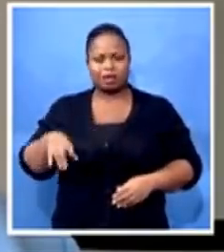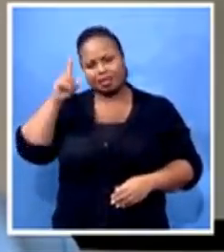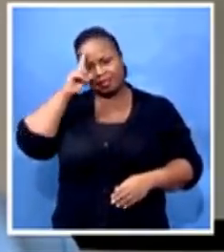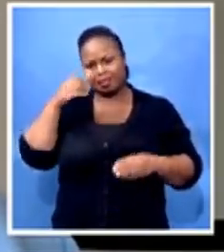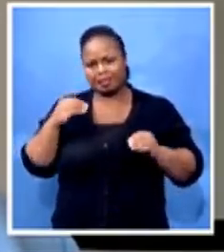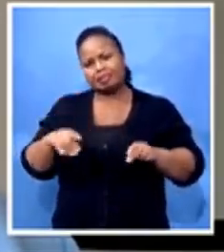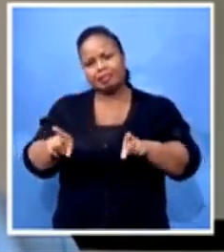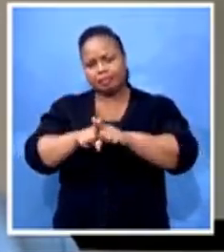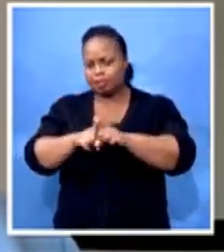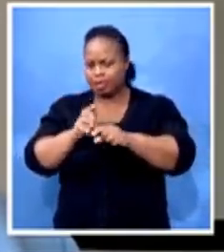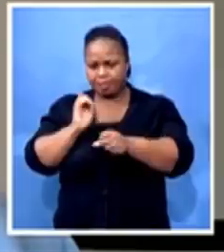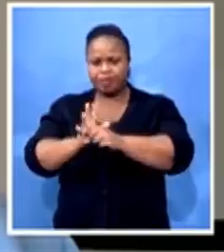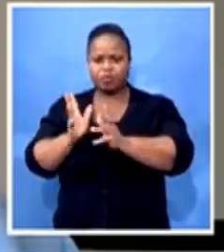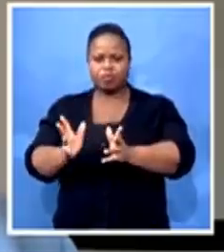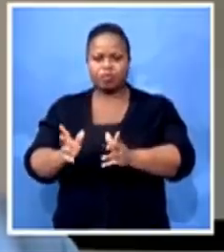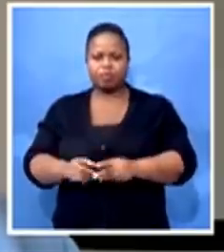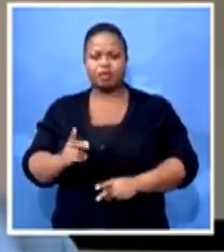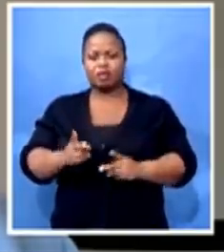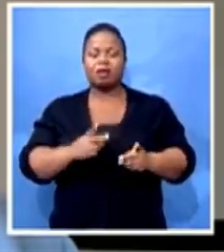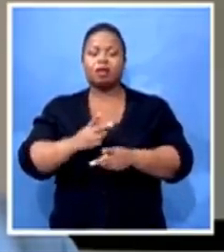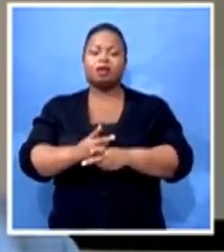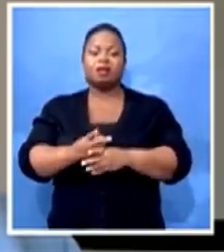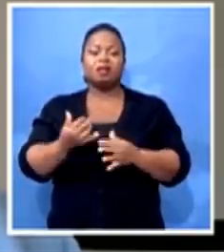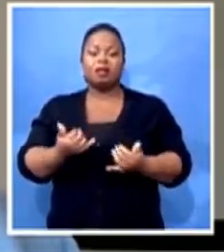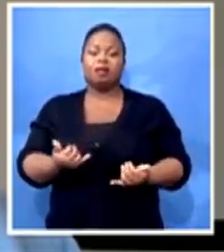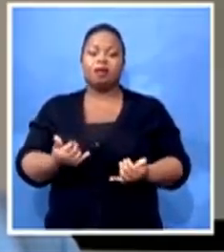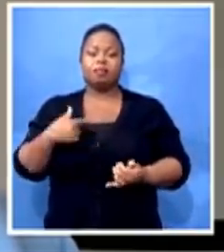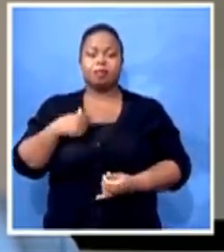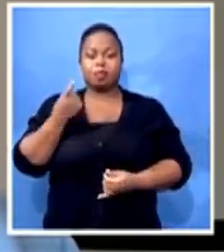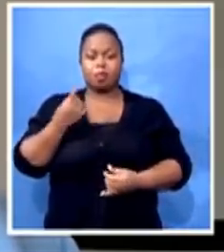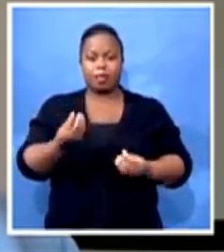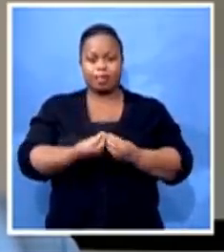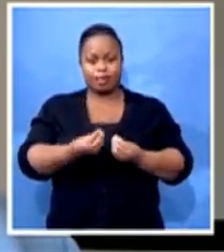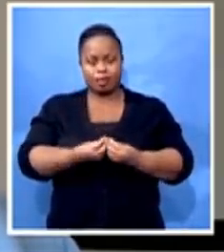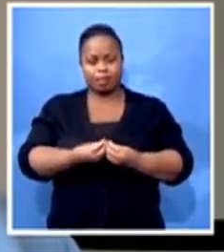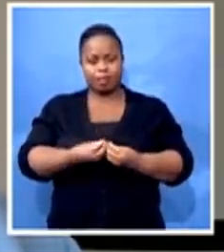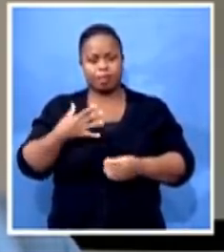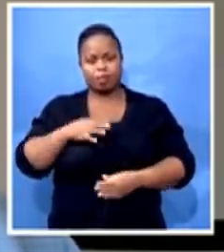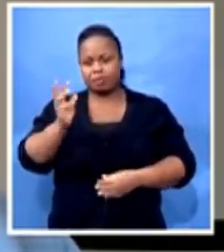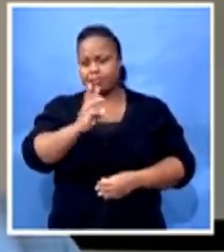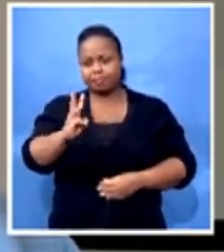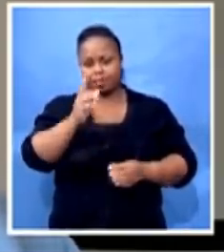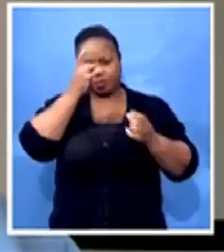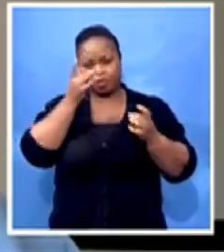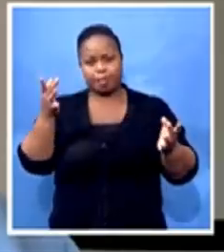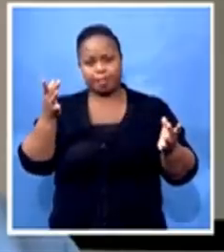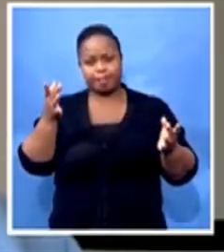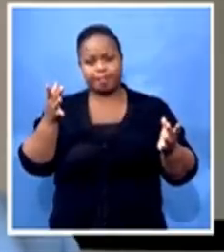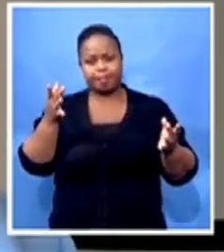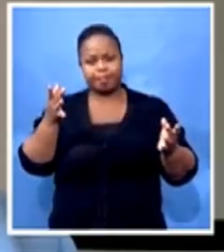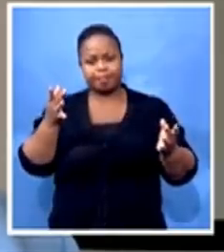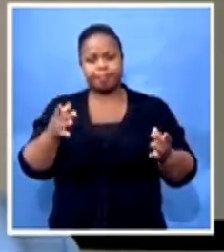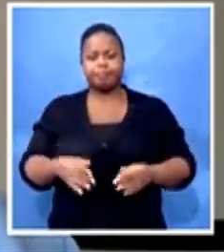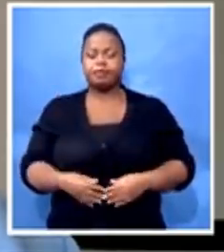irony that I just want to point out, that if 2 years ago someone said to